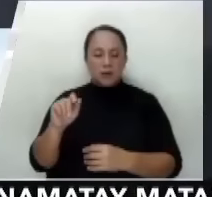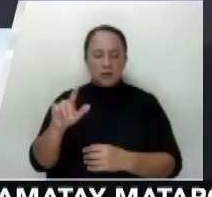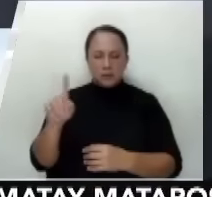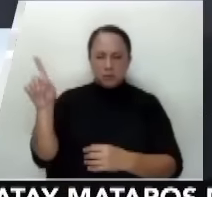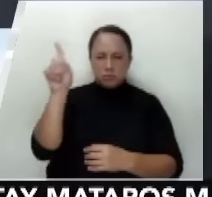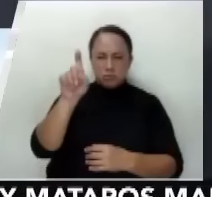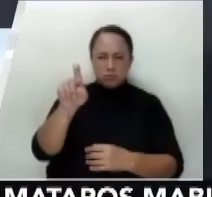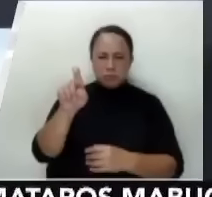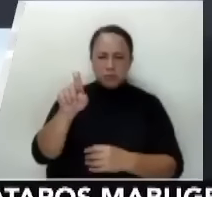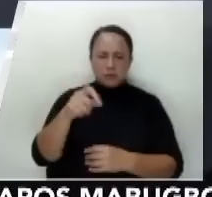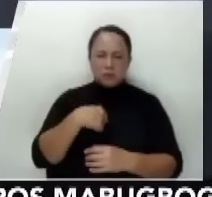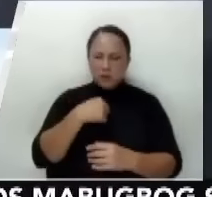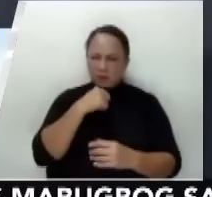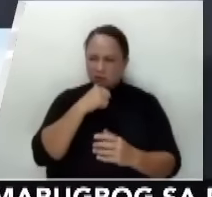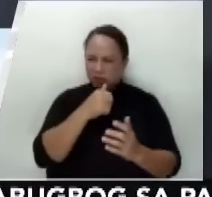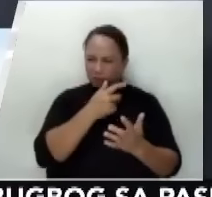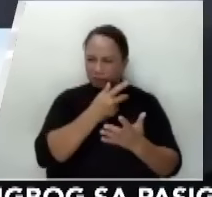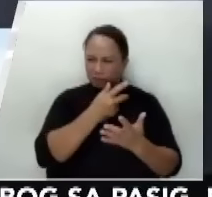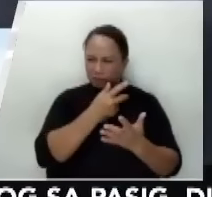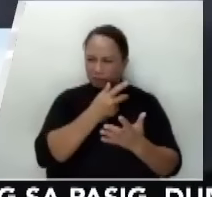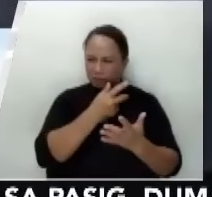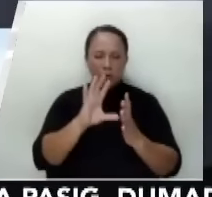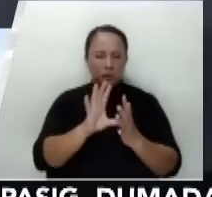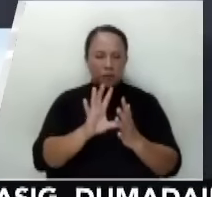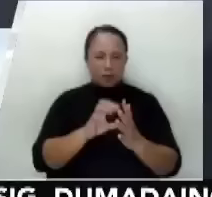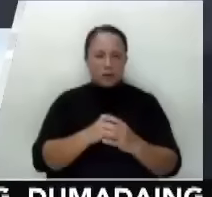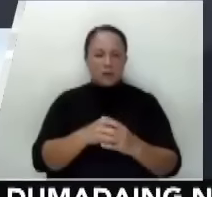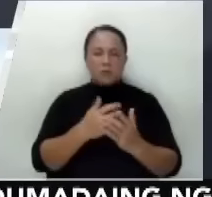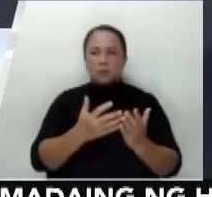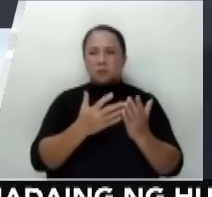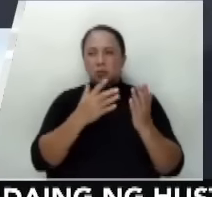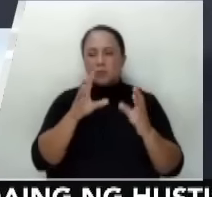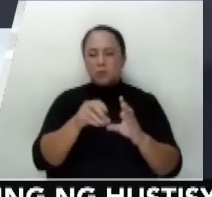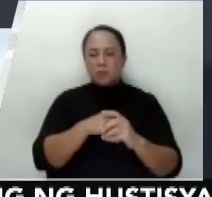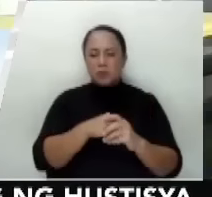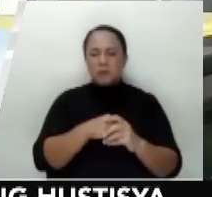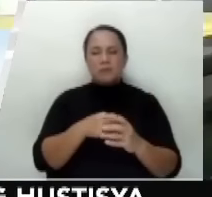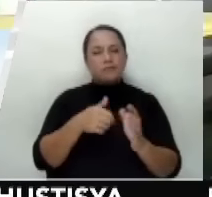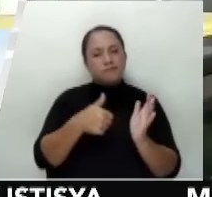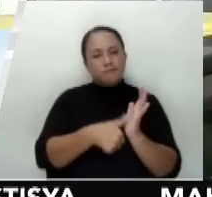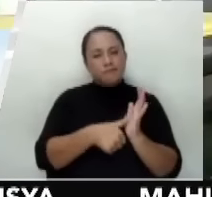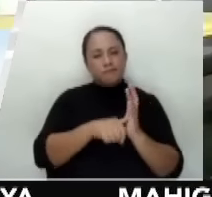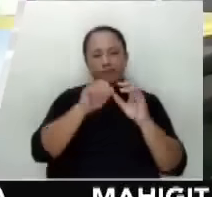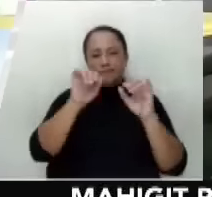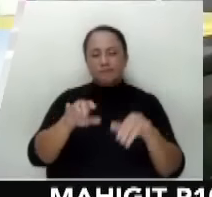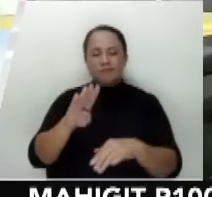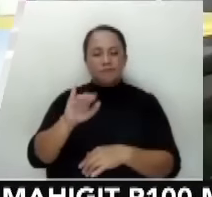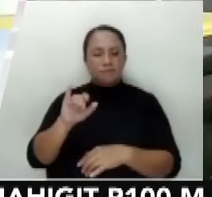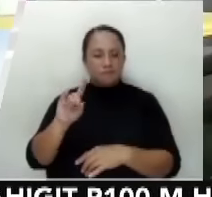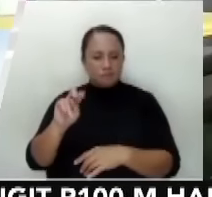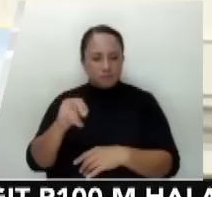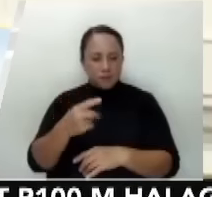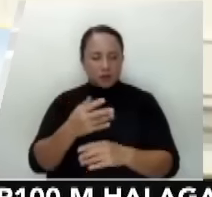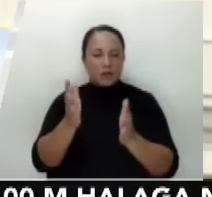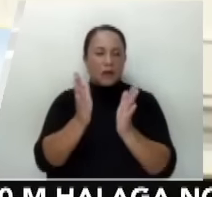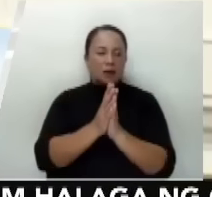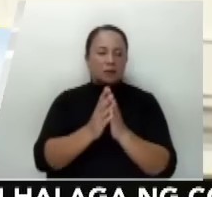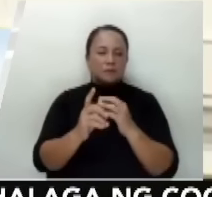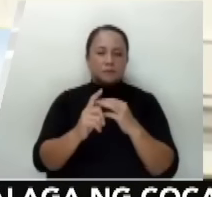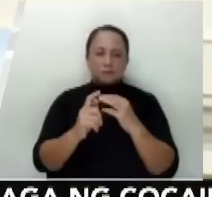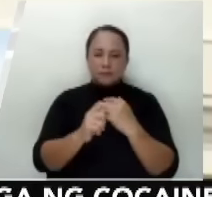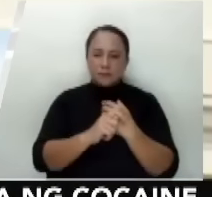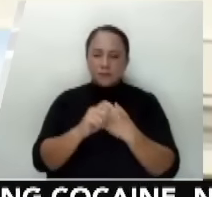pag-disqualify sa kanila ng COMELEC sa pagsali sa Automated Election System Bidding. Humingi sila ng temporary restraining order